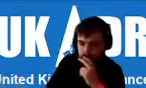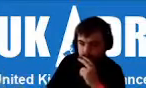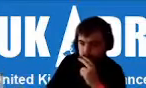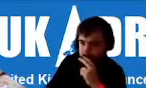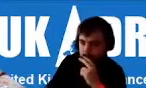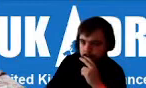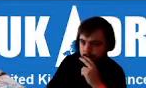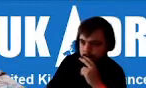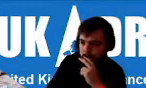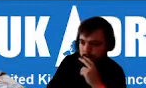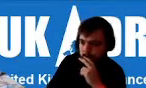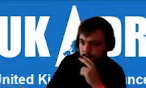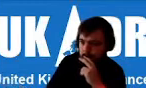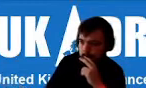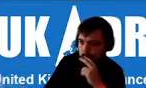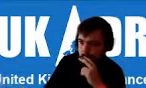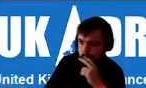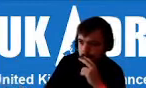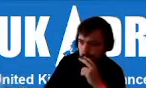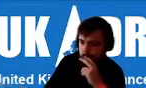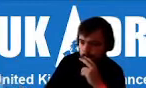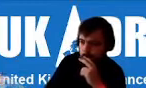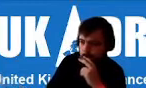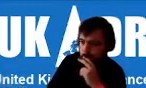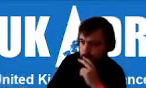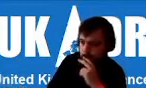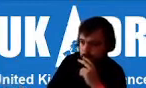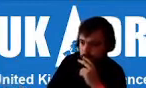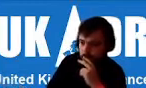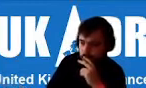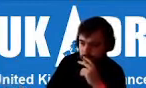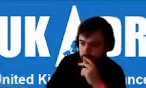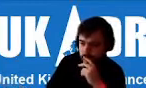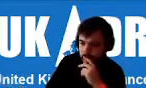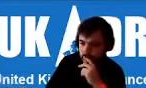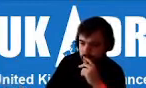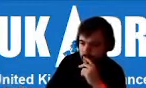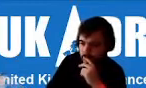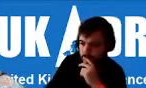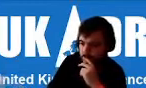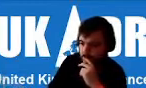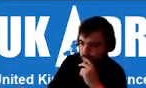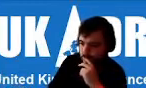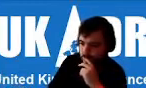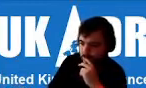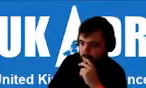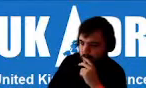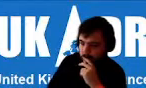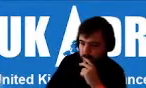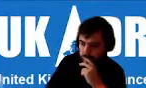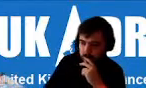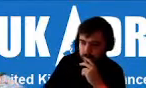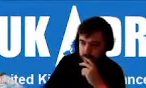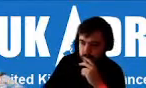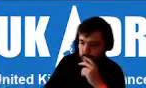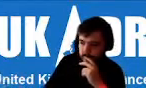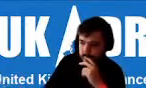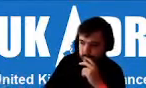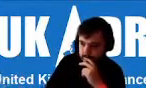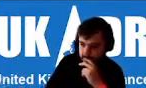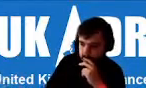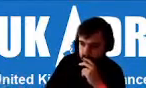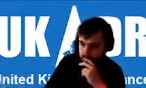So that could be very awkward. You get a 50-meter vertical error